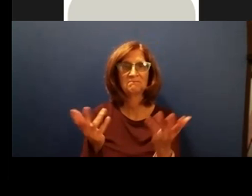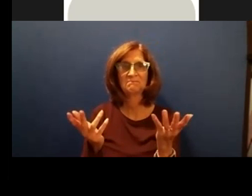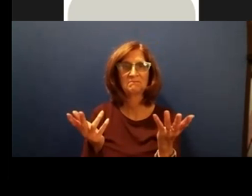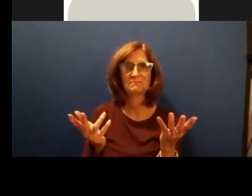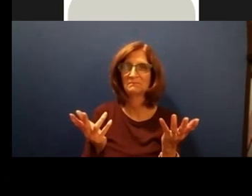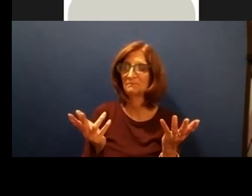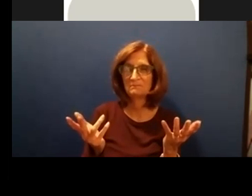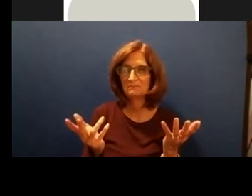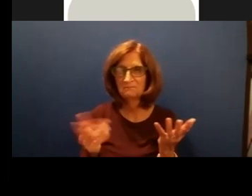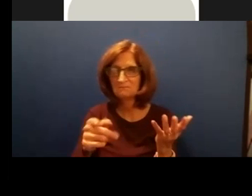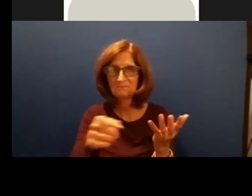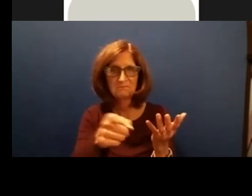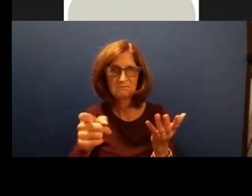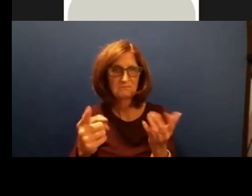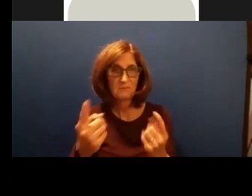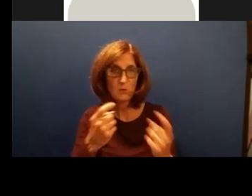Question?